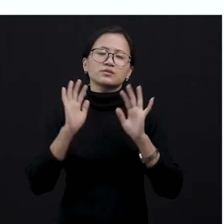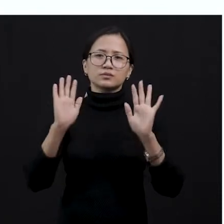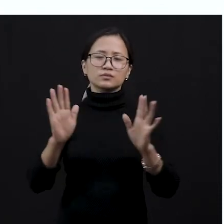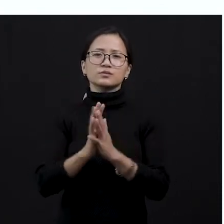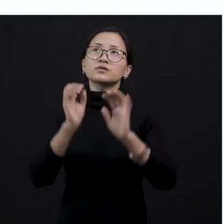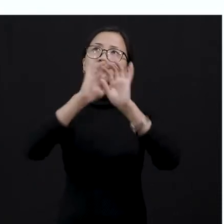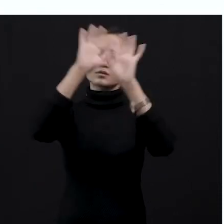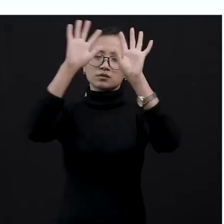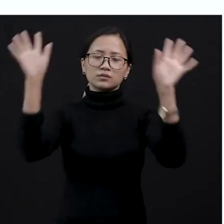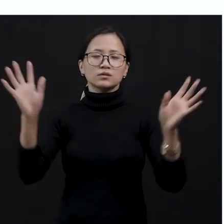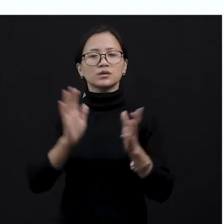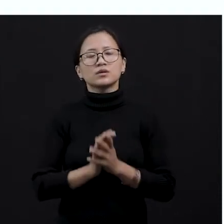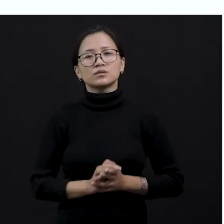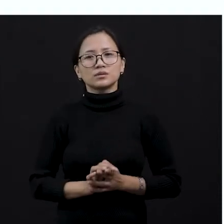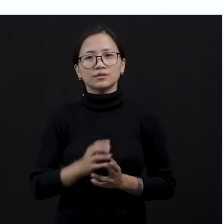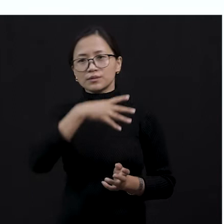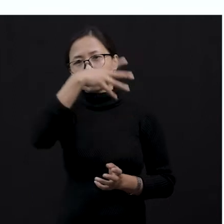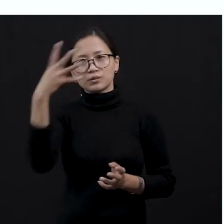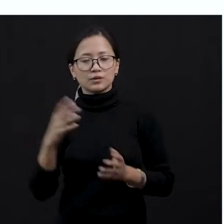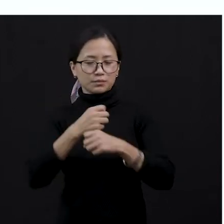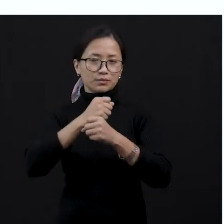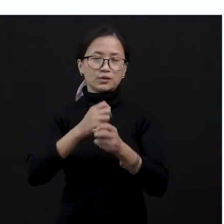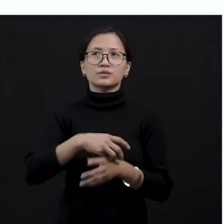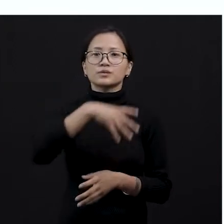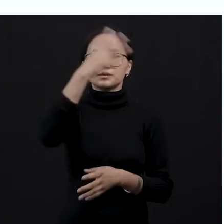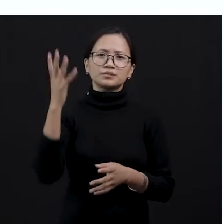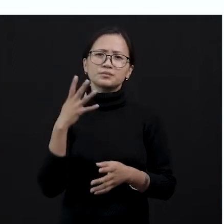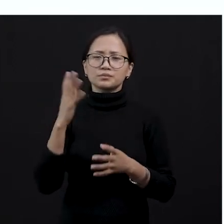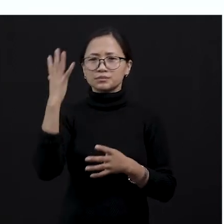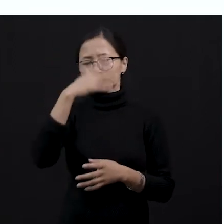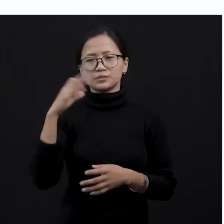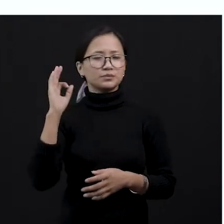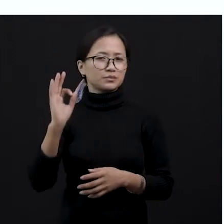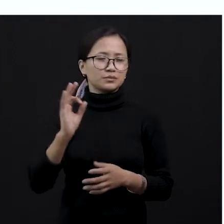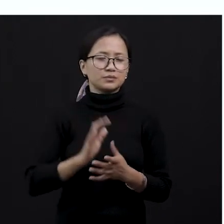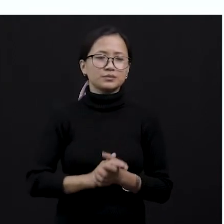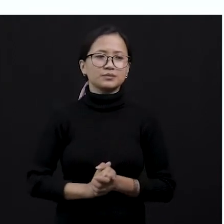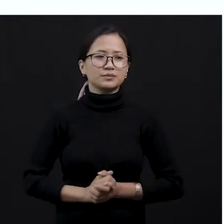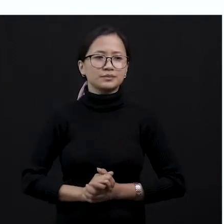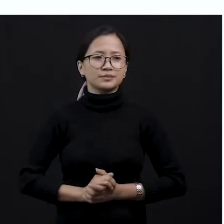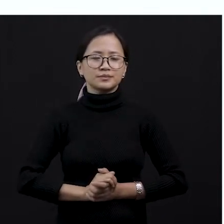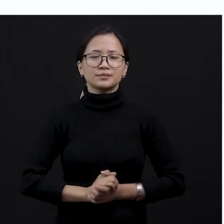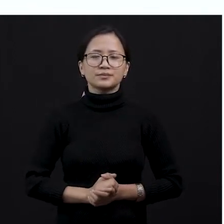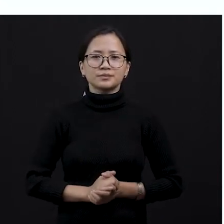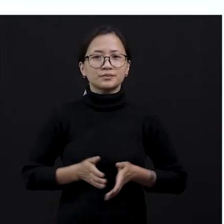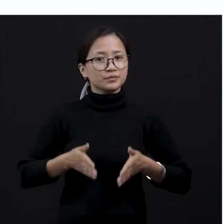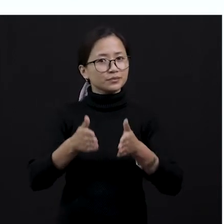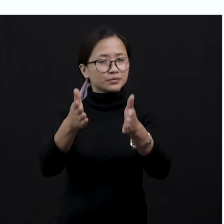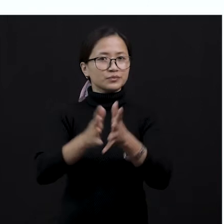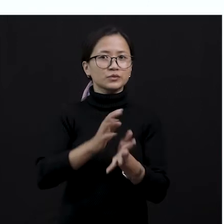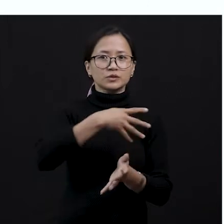the rainbow can make the sky beautiful, right? That is why the poet wants to be the sky, to let